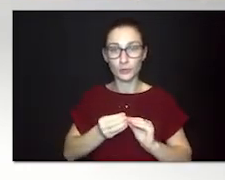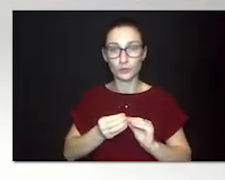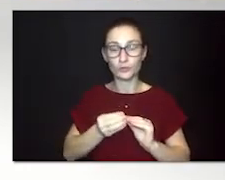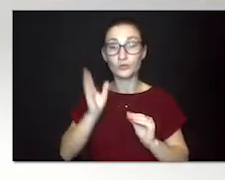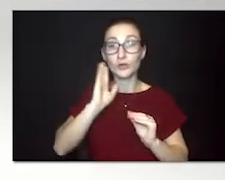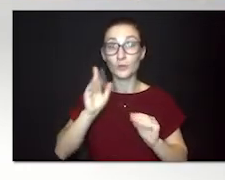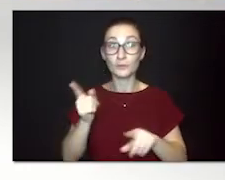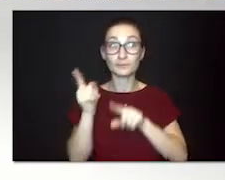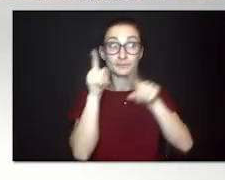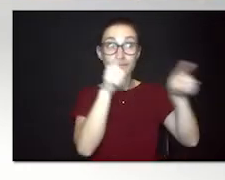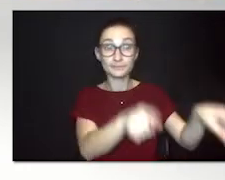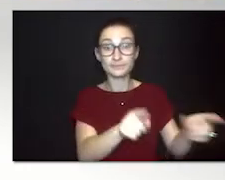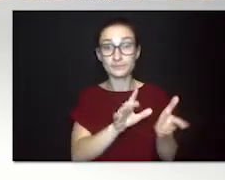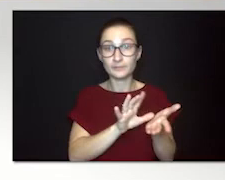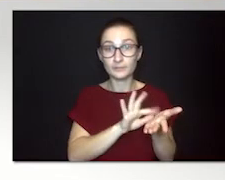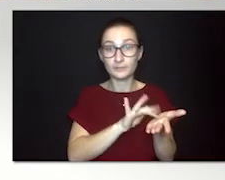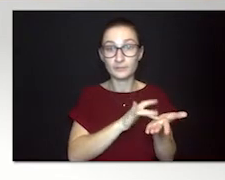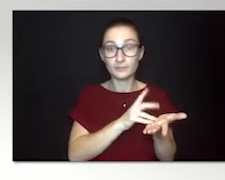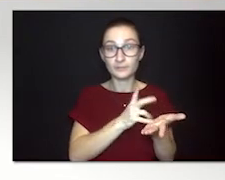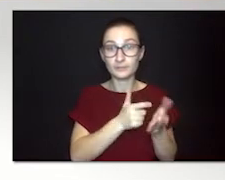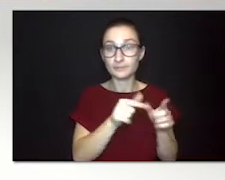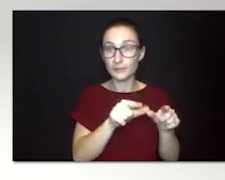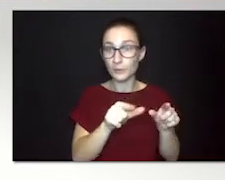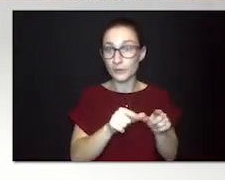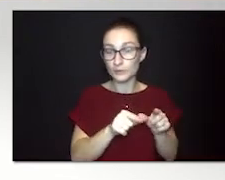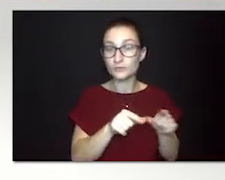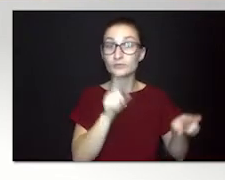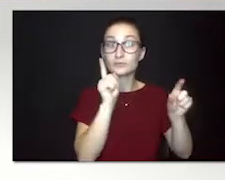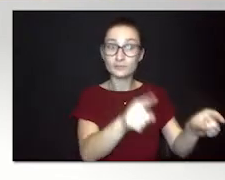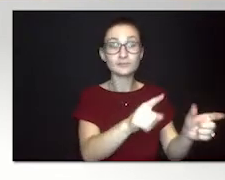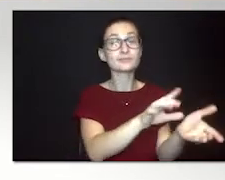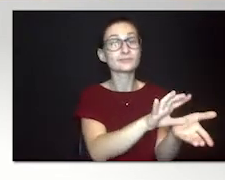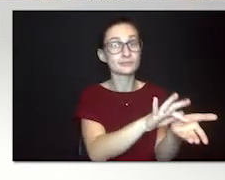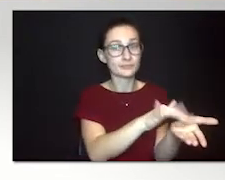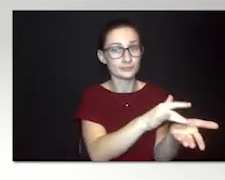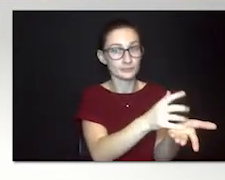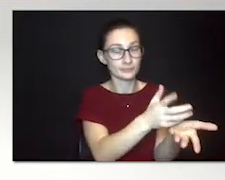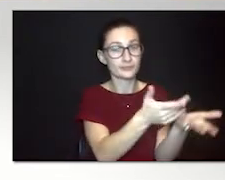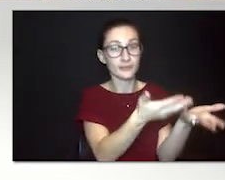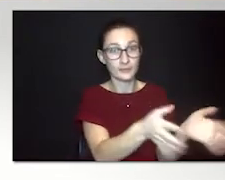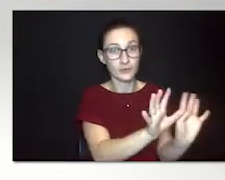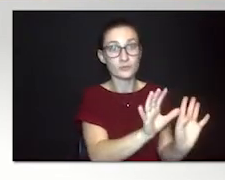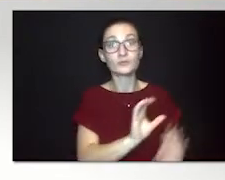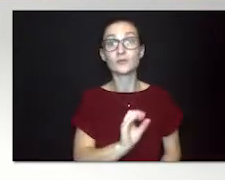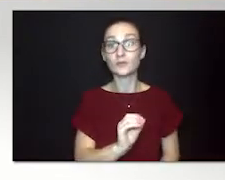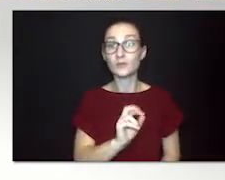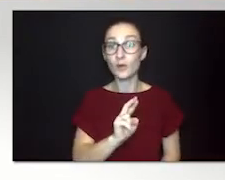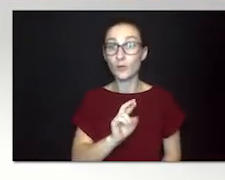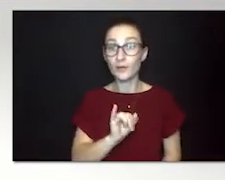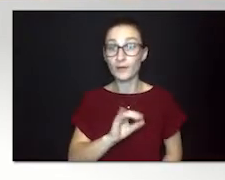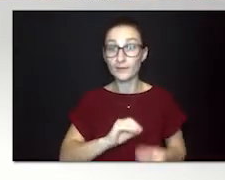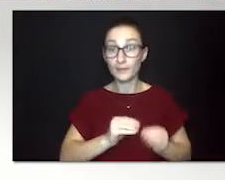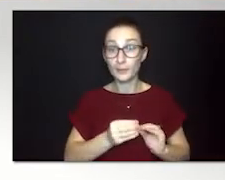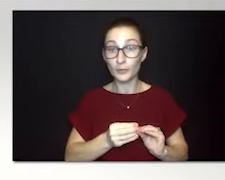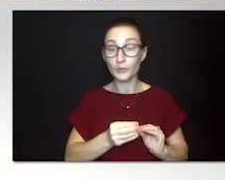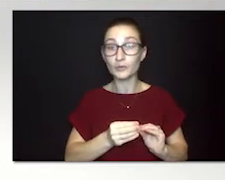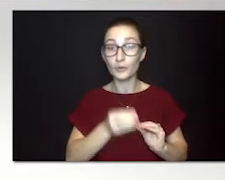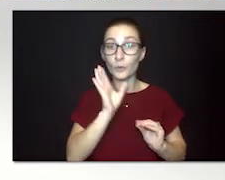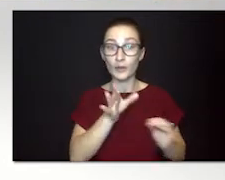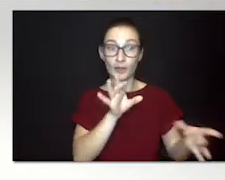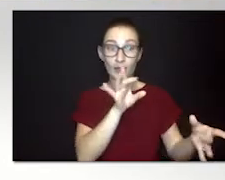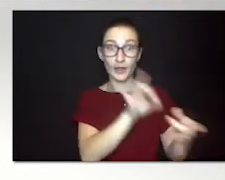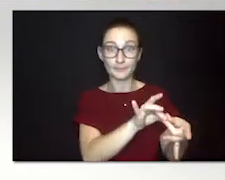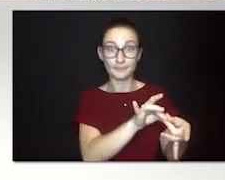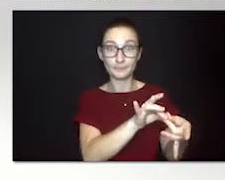to the fingerprint location of your choice, get your fingerprints taken, and then the ORI number is